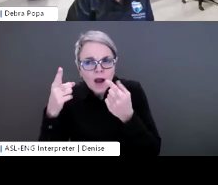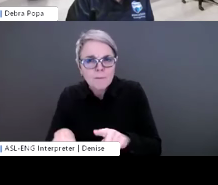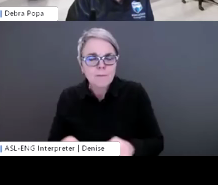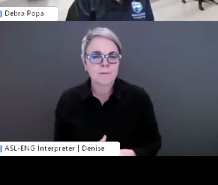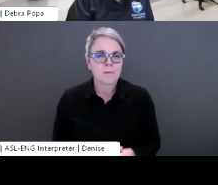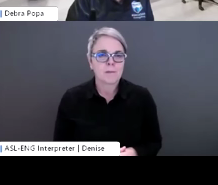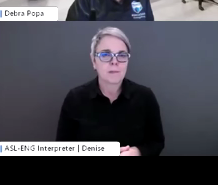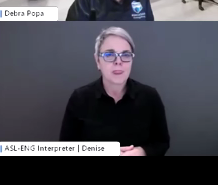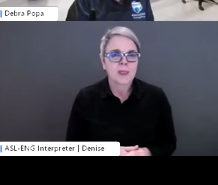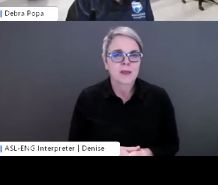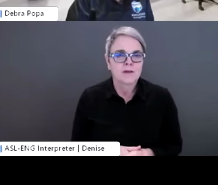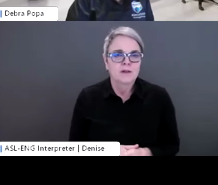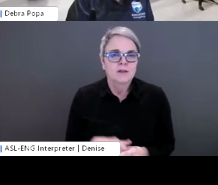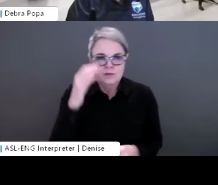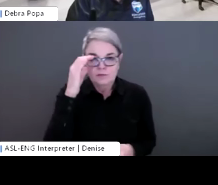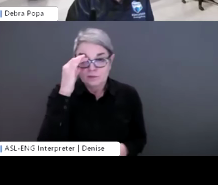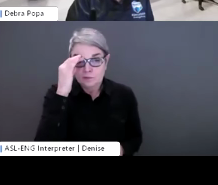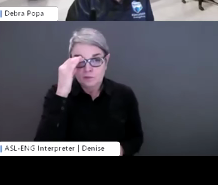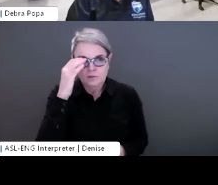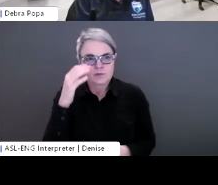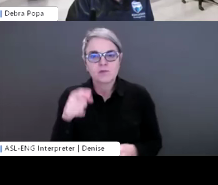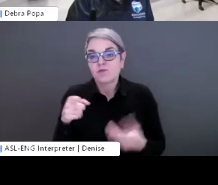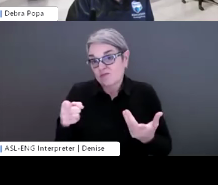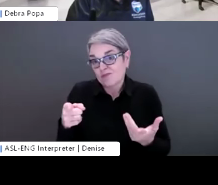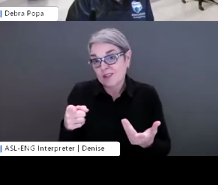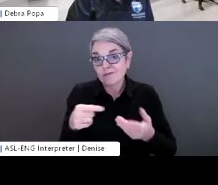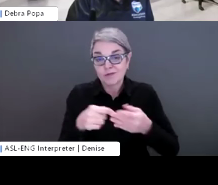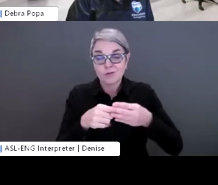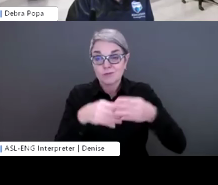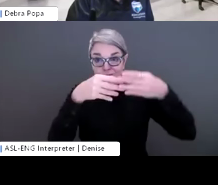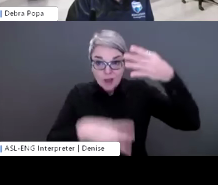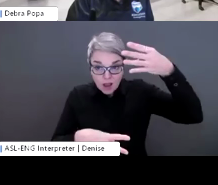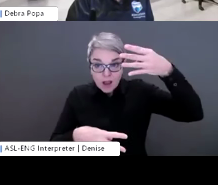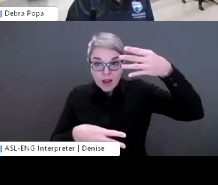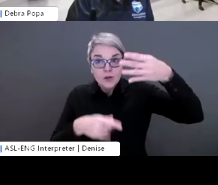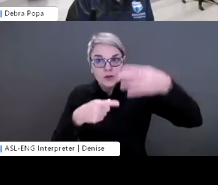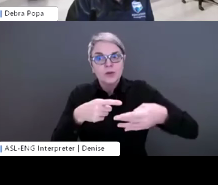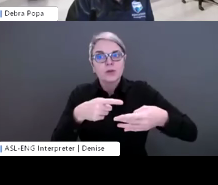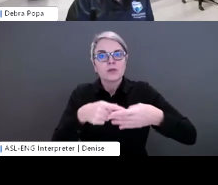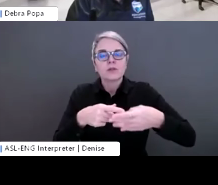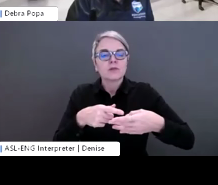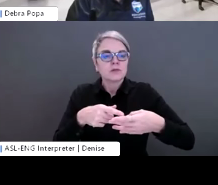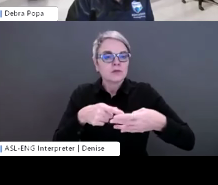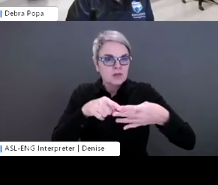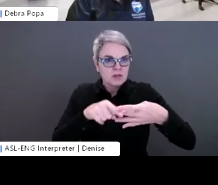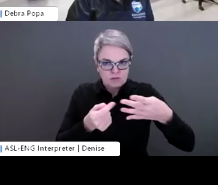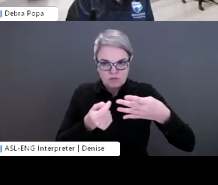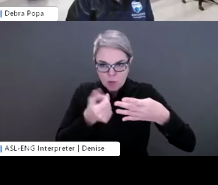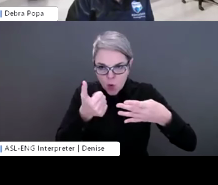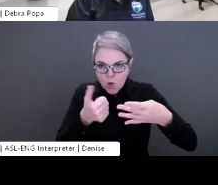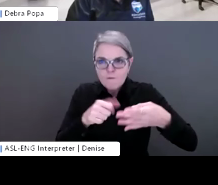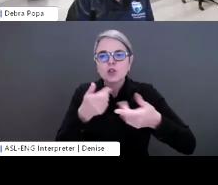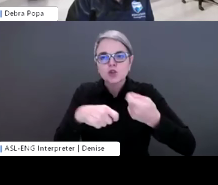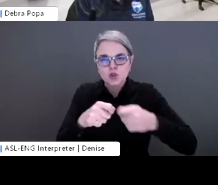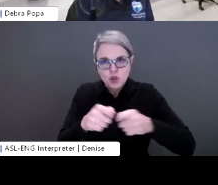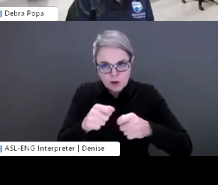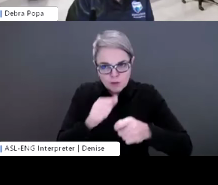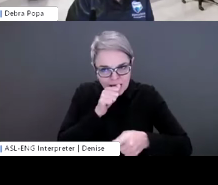much everything you can do aside from avoiding the use